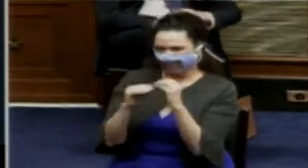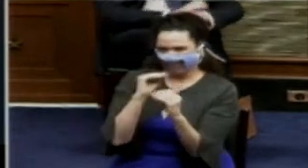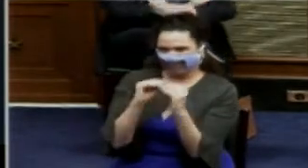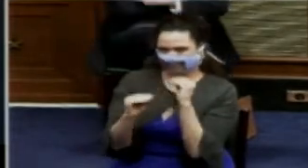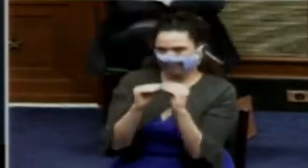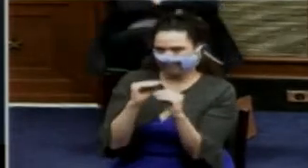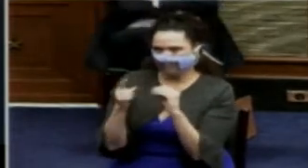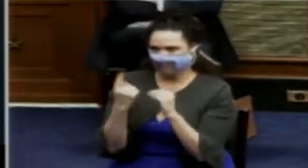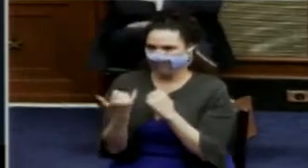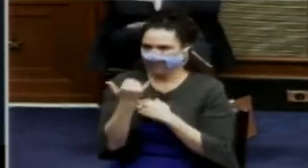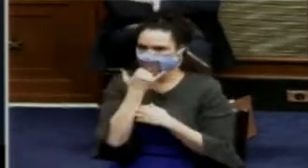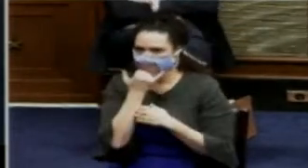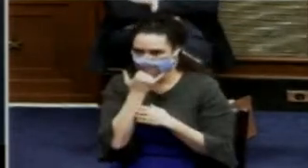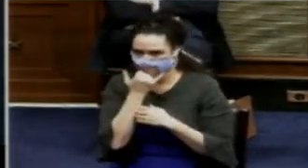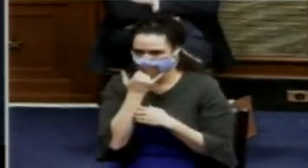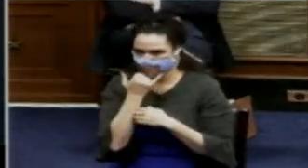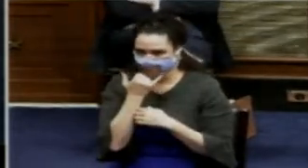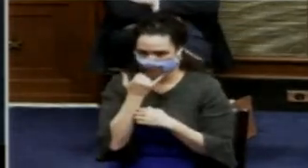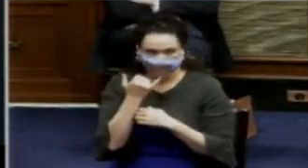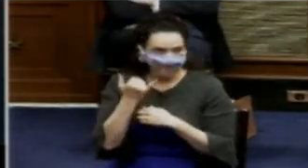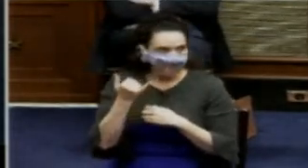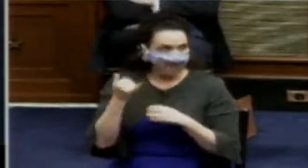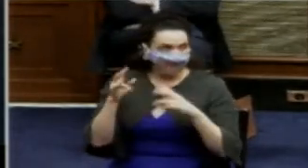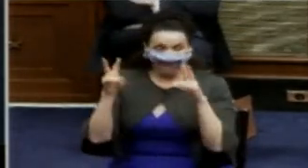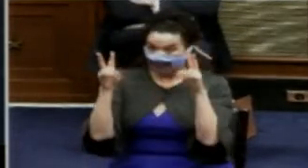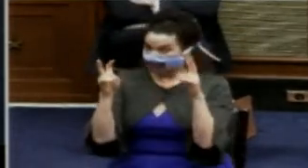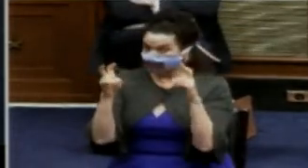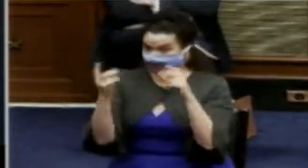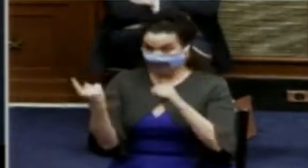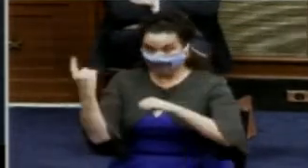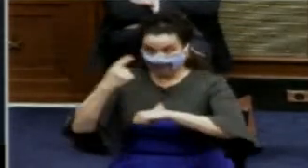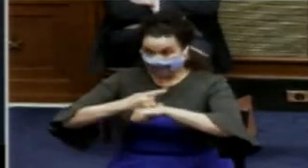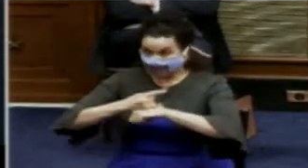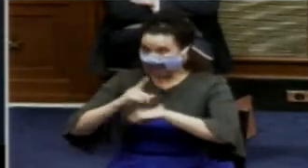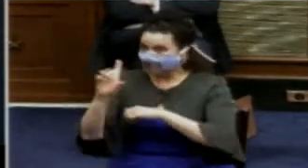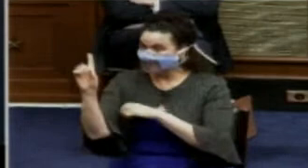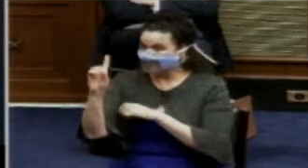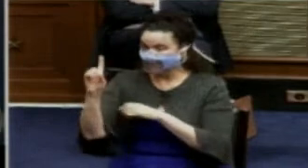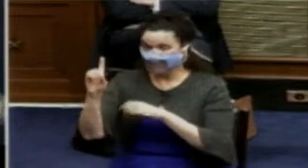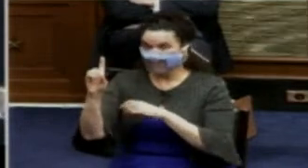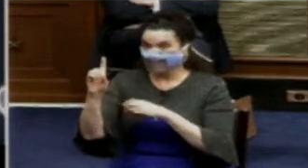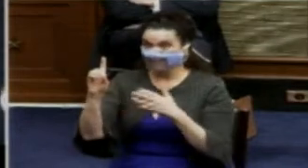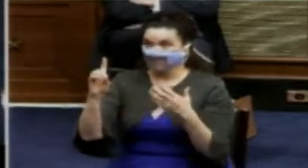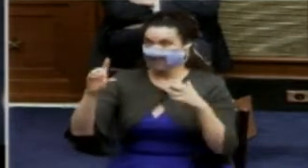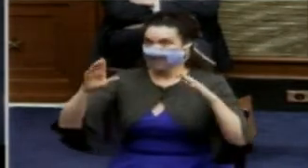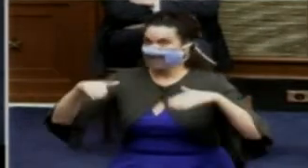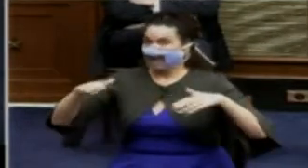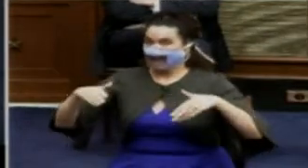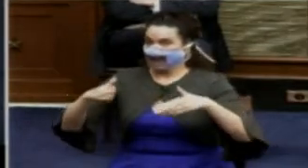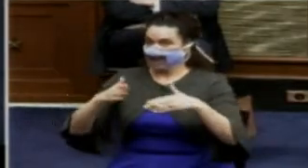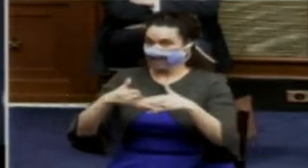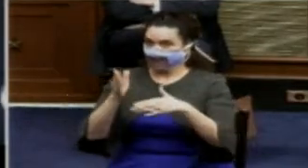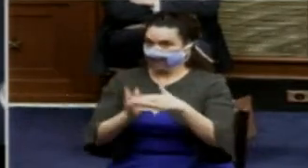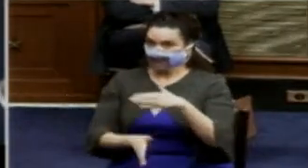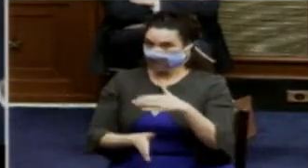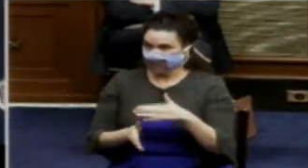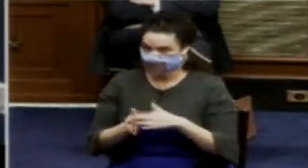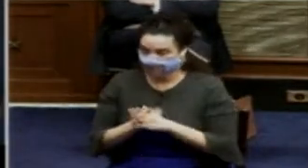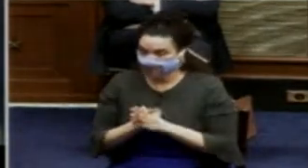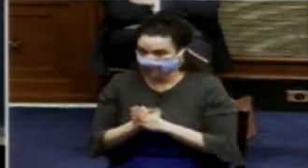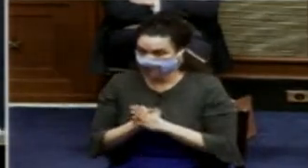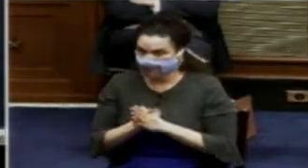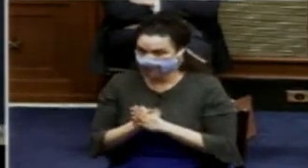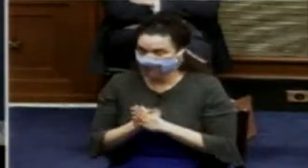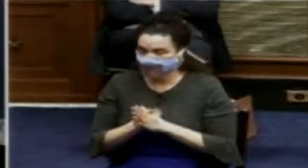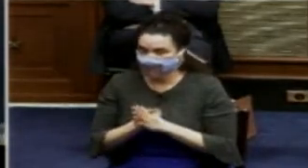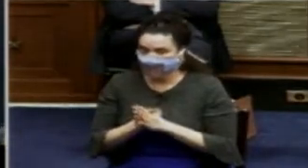issue today is really about democratic unfinished business. It's not